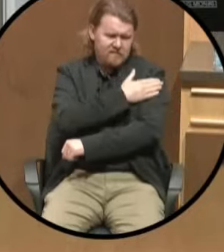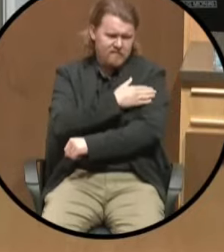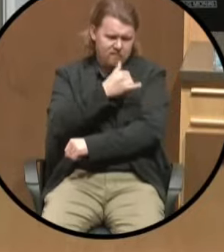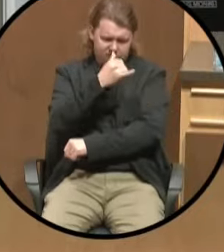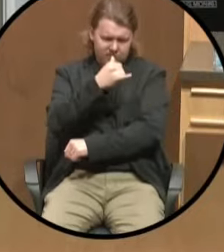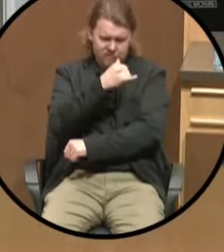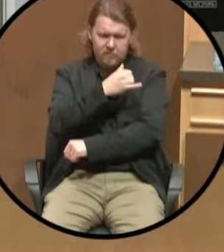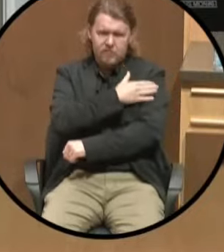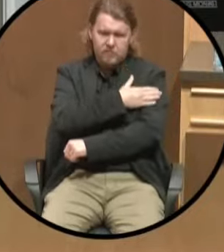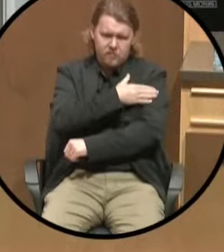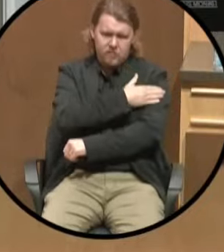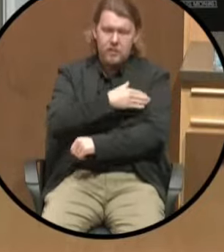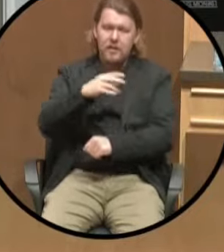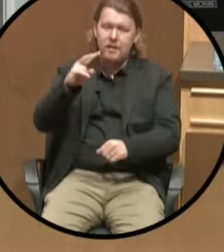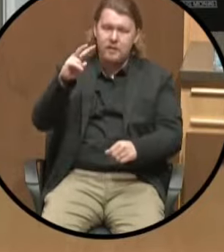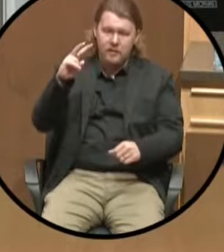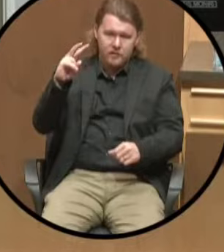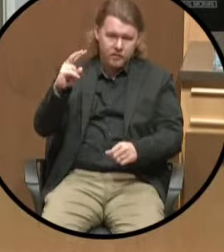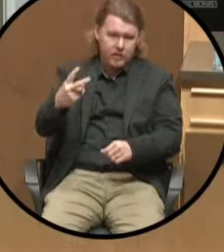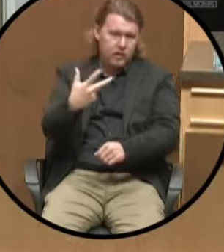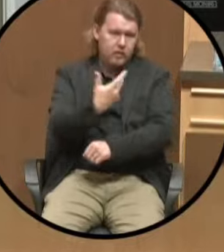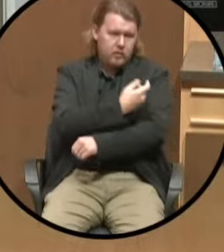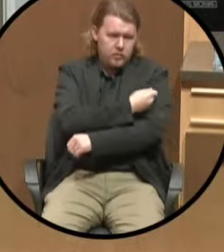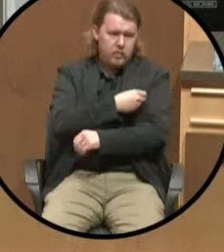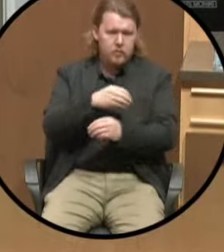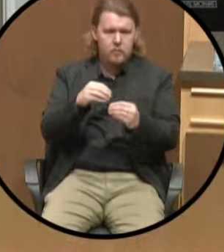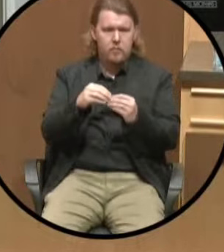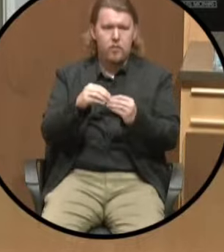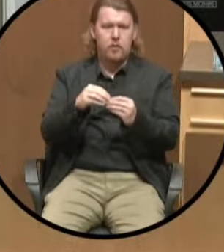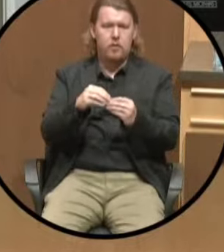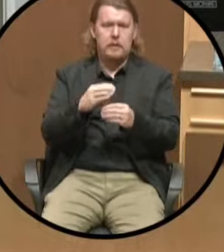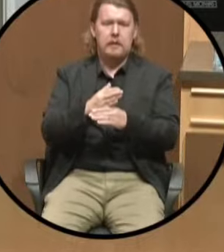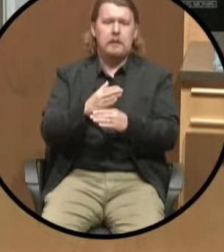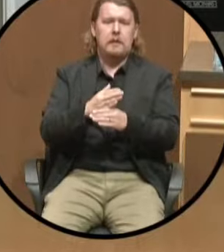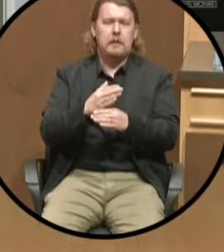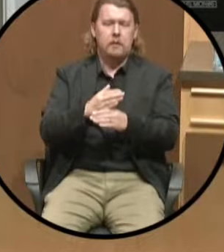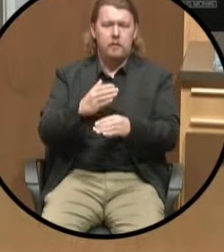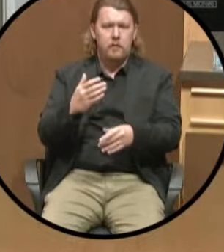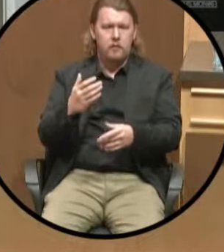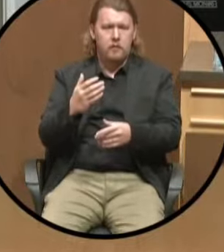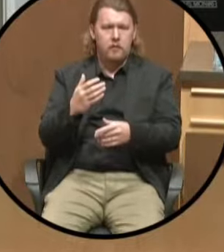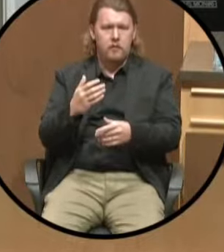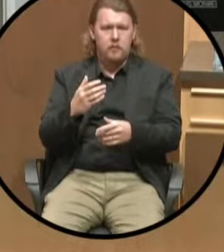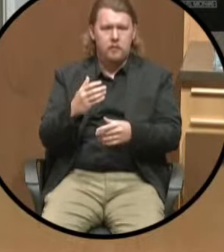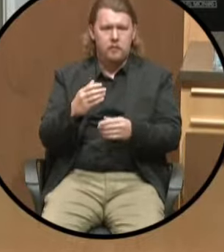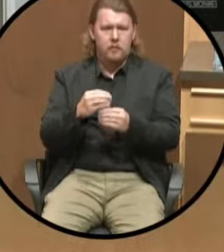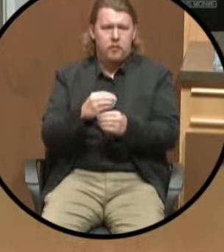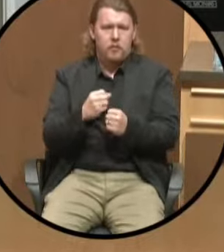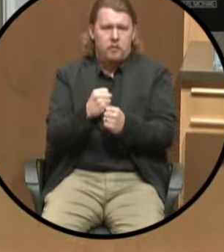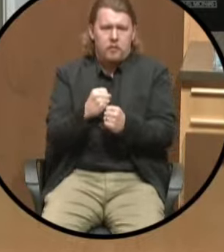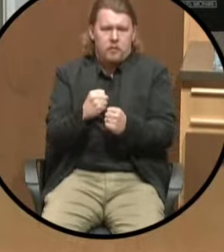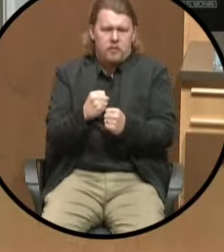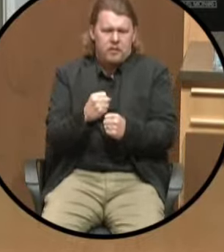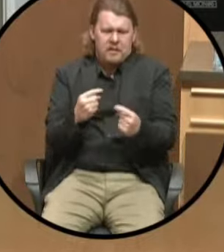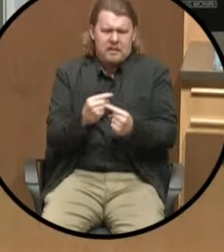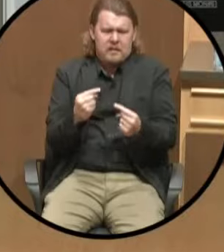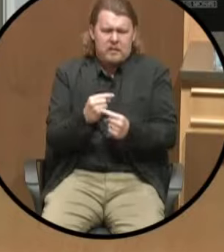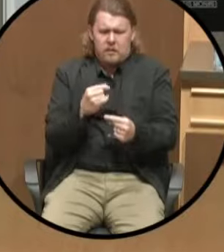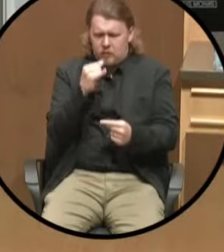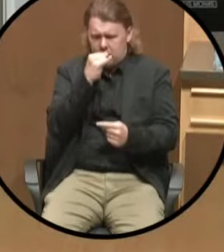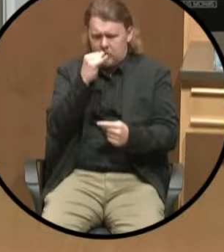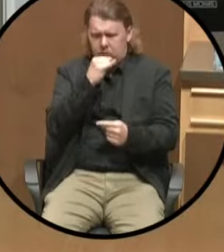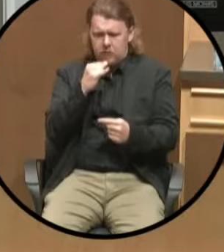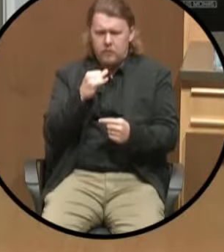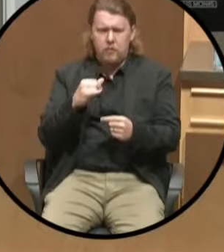malaise. And in the second dose, you may actually have more of a moderate kind of a effect, more chills and perhaps a little bit more pain in your shoulders.